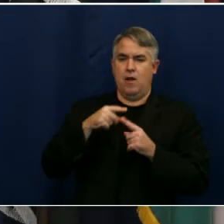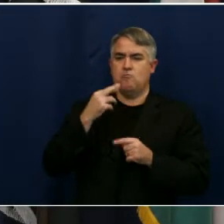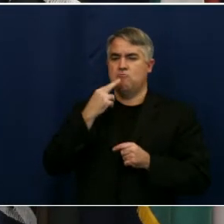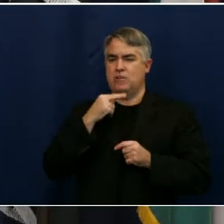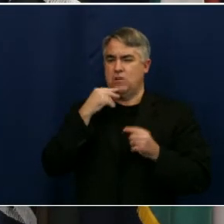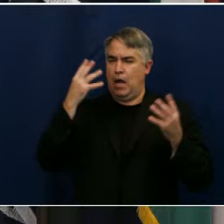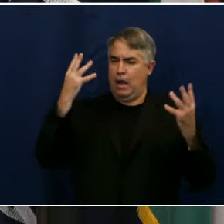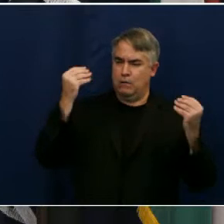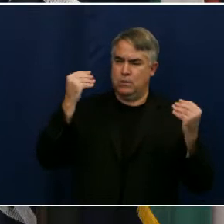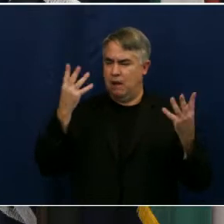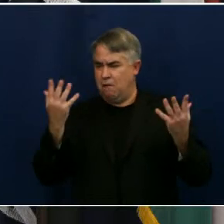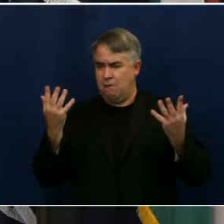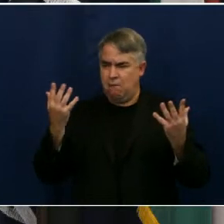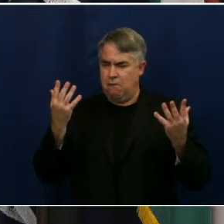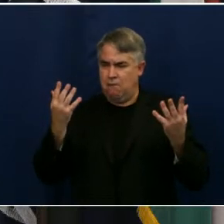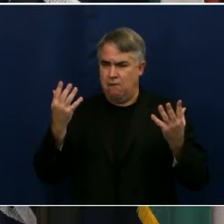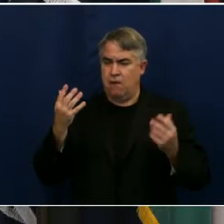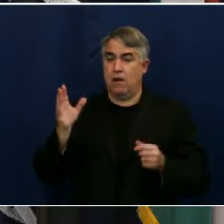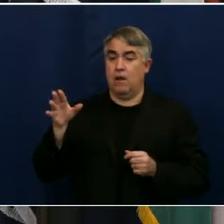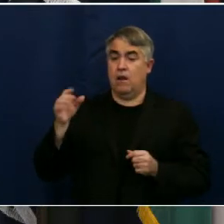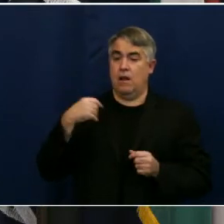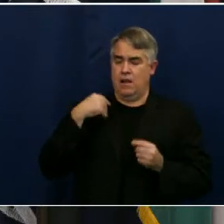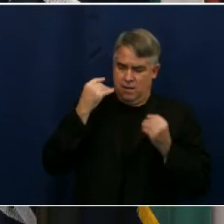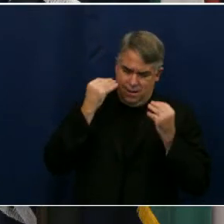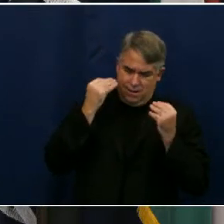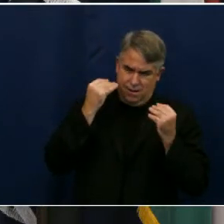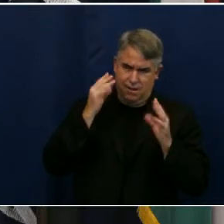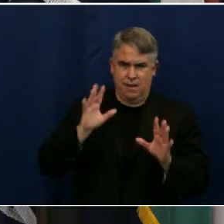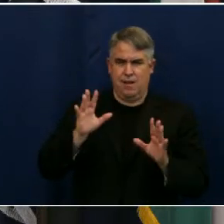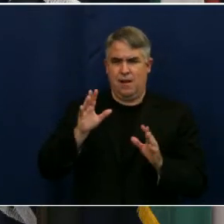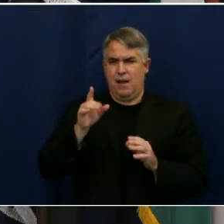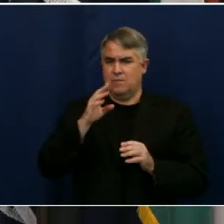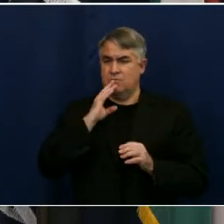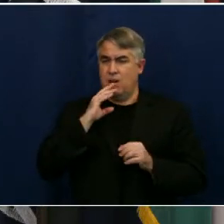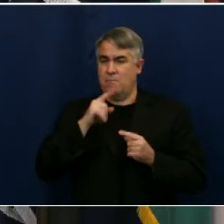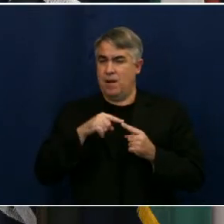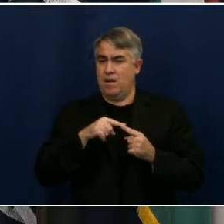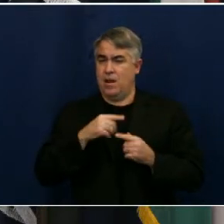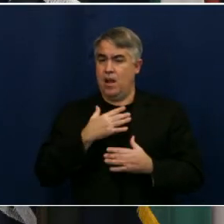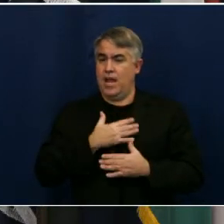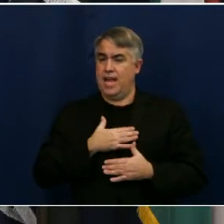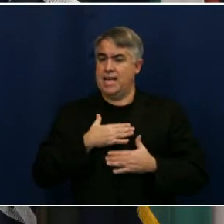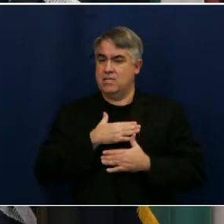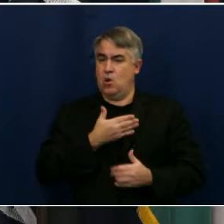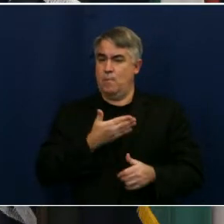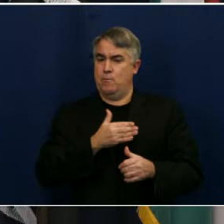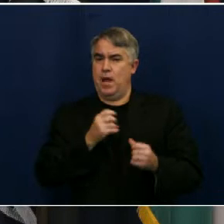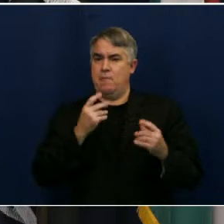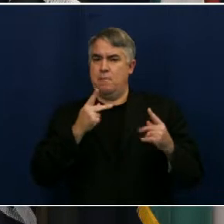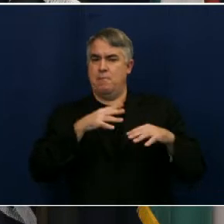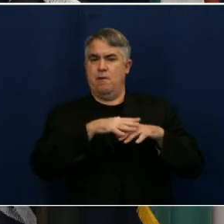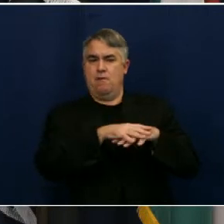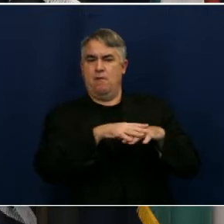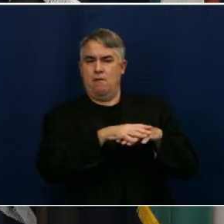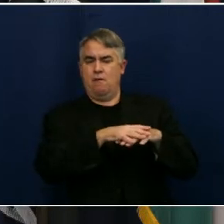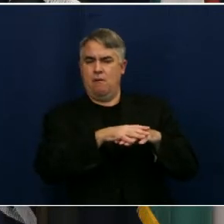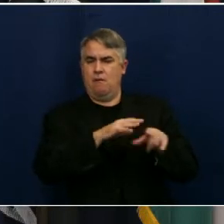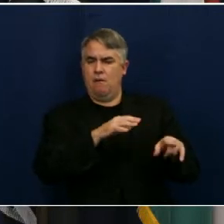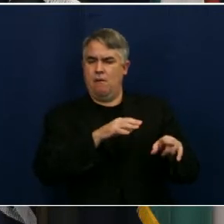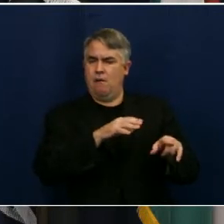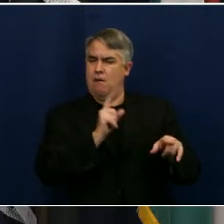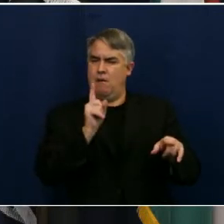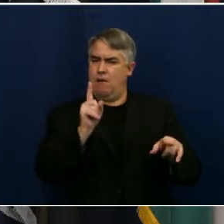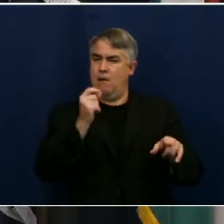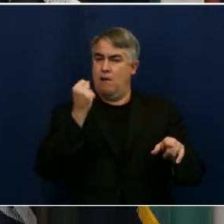think upon reflection, your question might have been about occupancy of live performers. So the guidance is there needs to be 12 feet separation between a